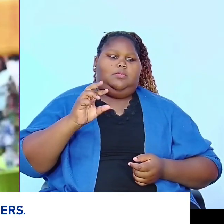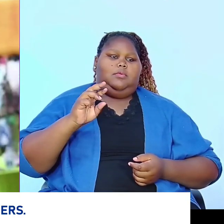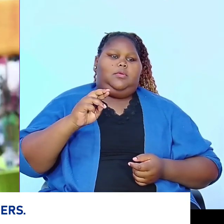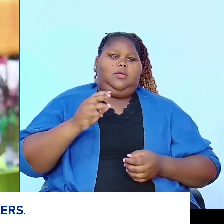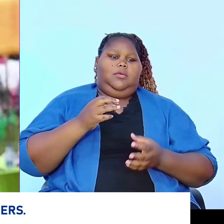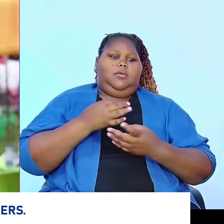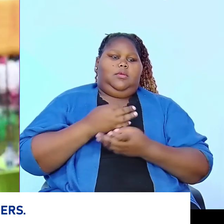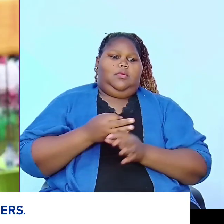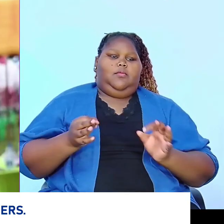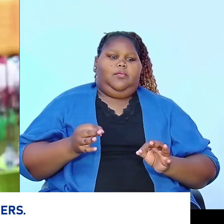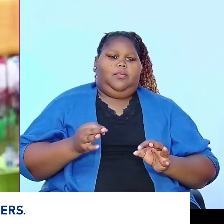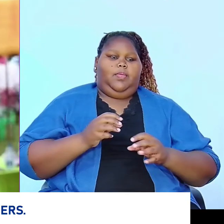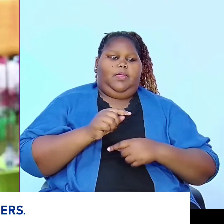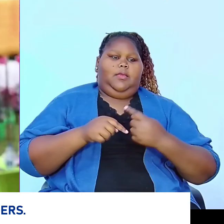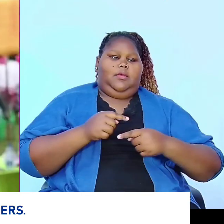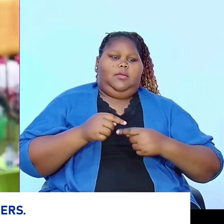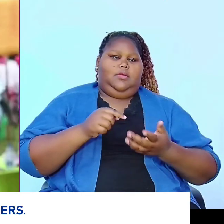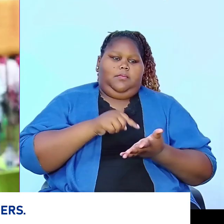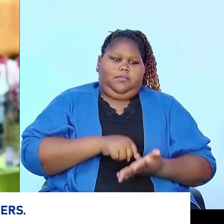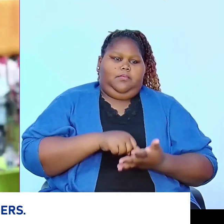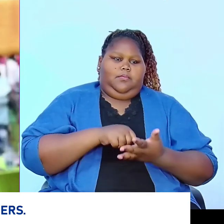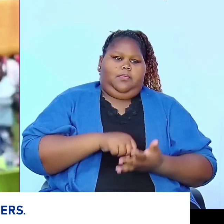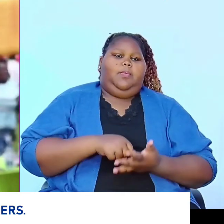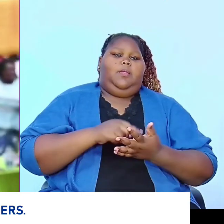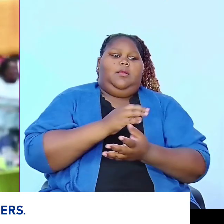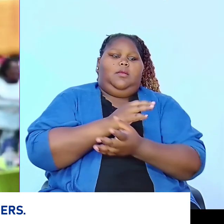on proper hygiene in the communities.